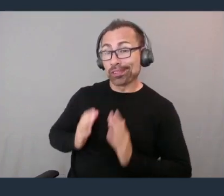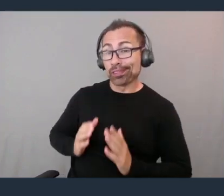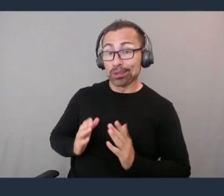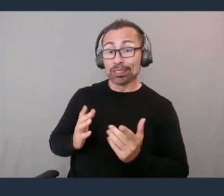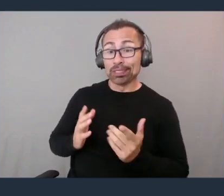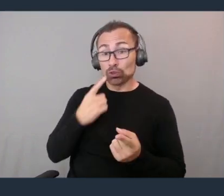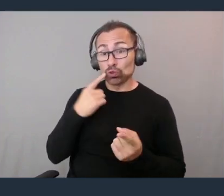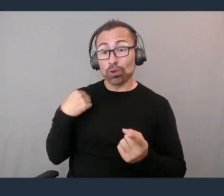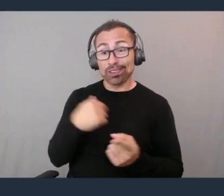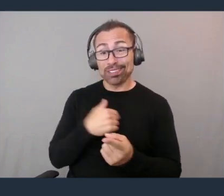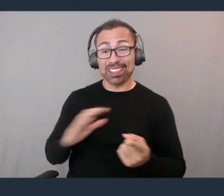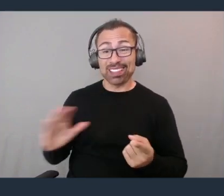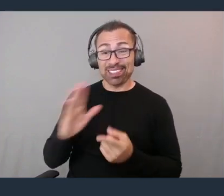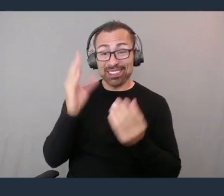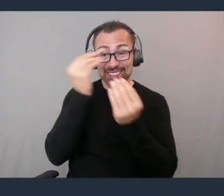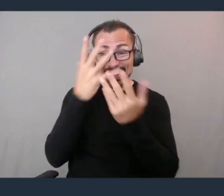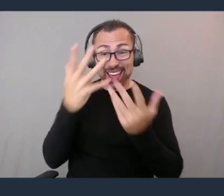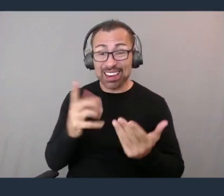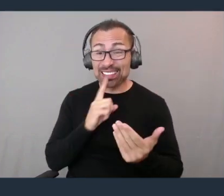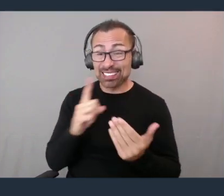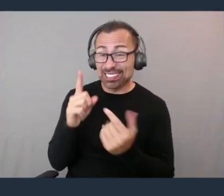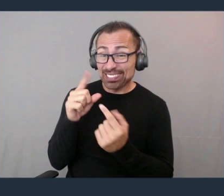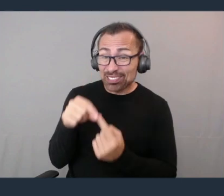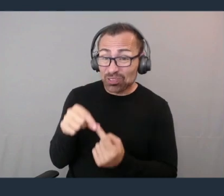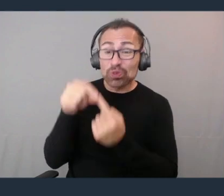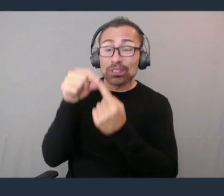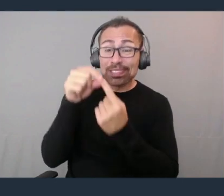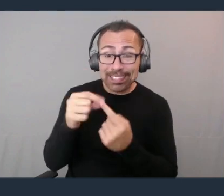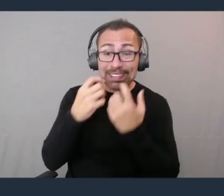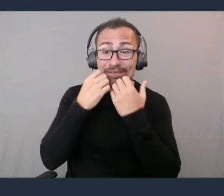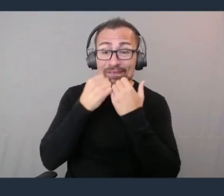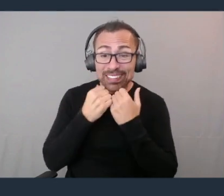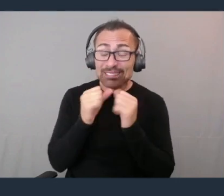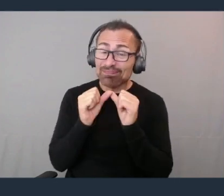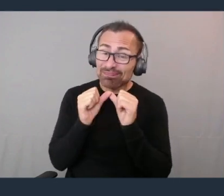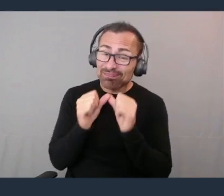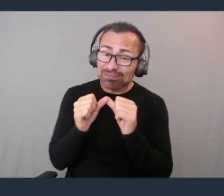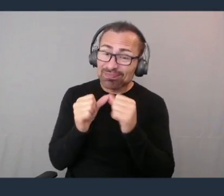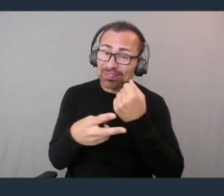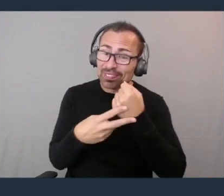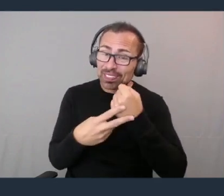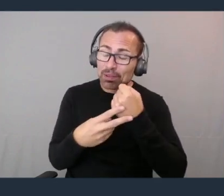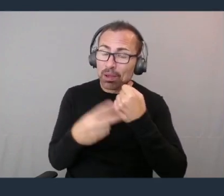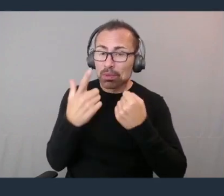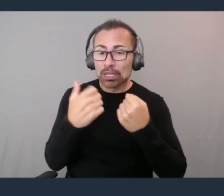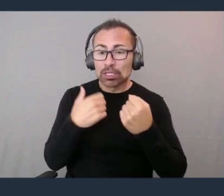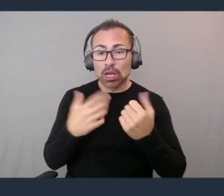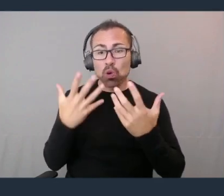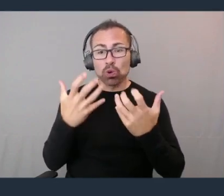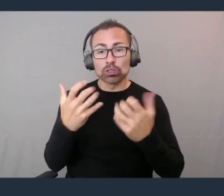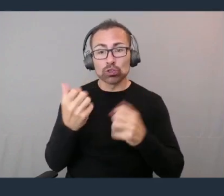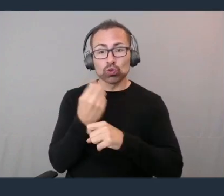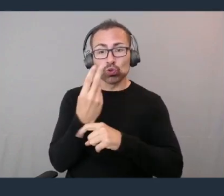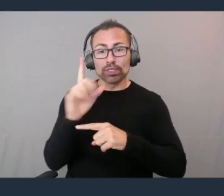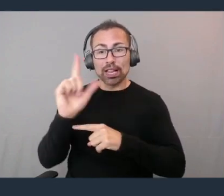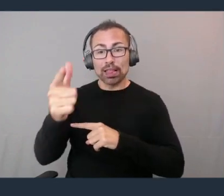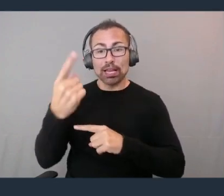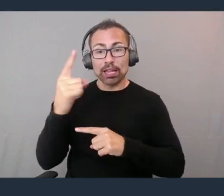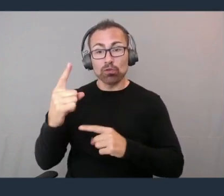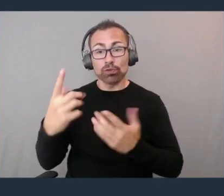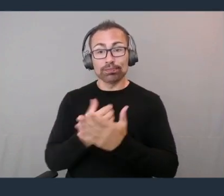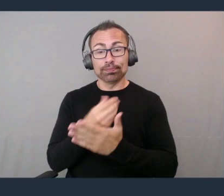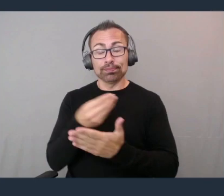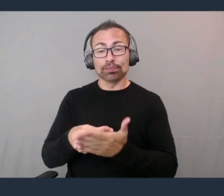is unique and valuable and they're keeping it around because they have plans to monetize it. And one of the most cited use